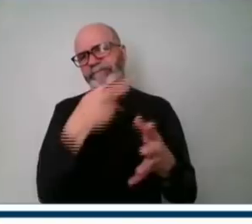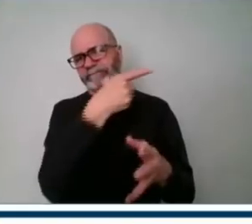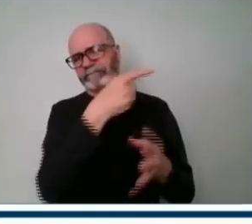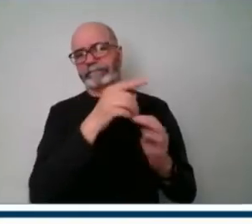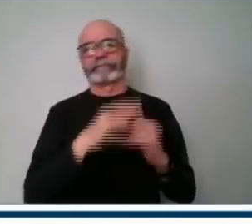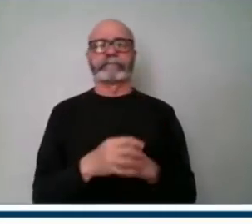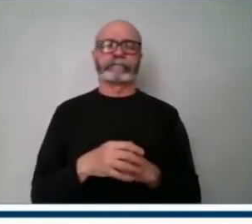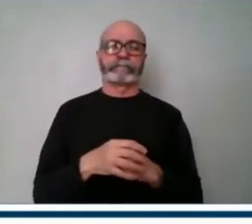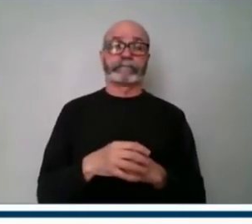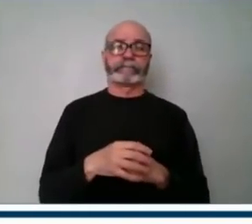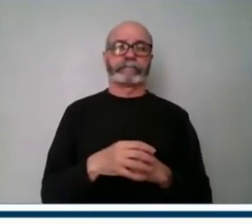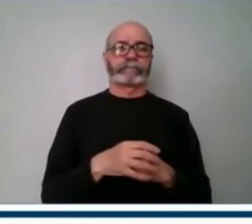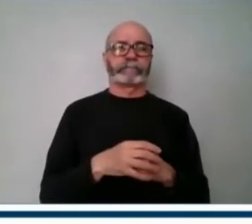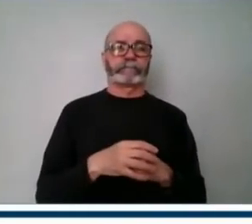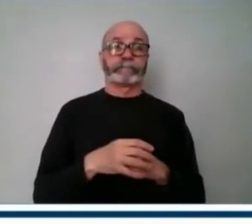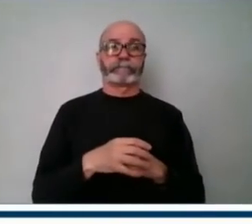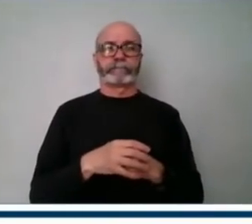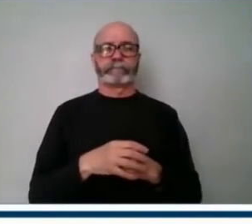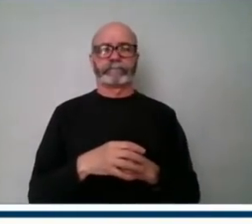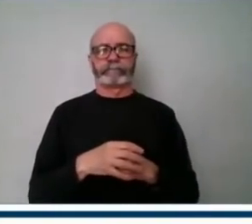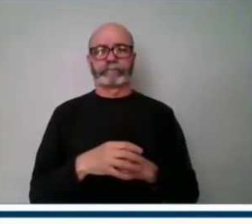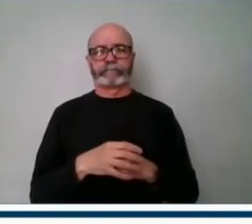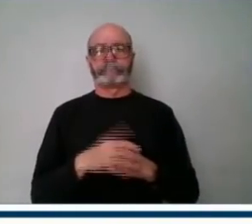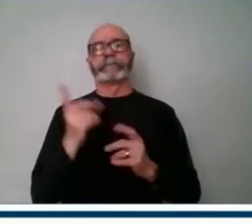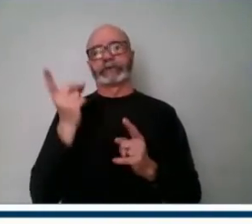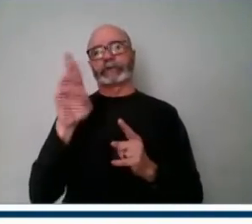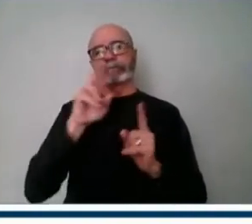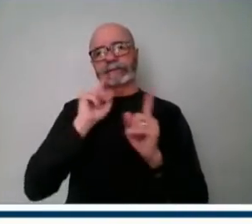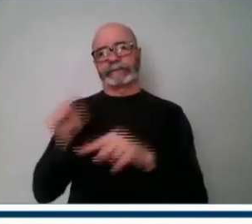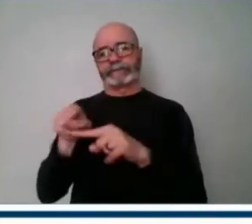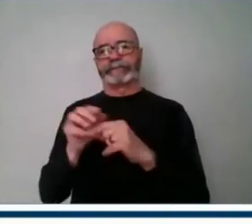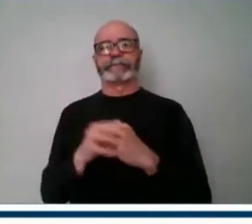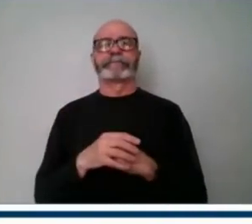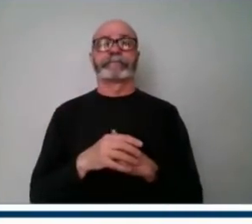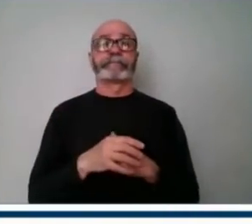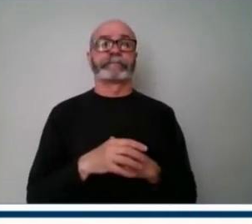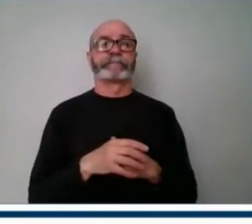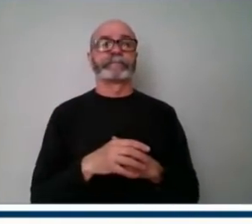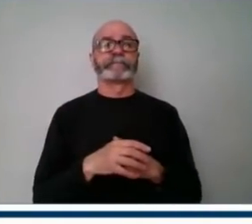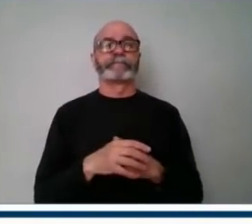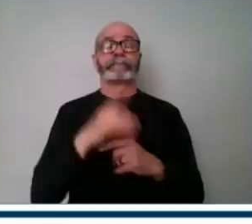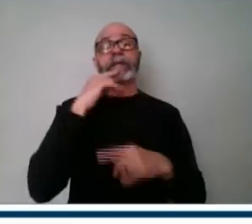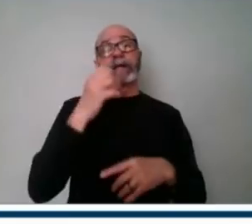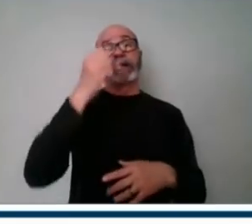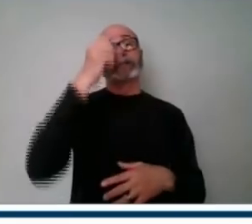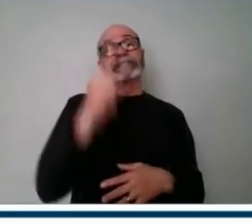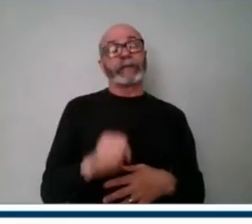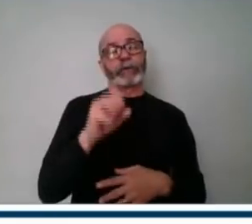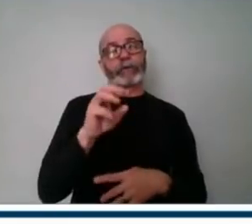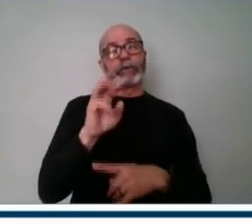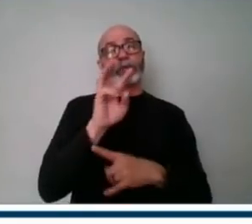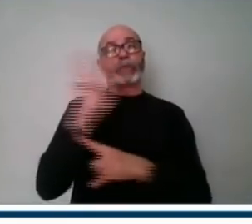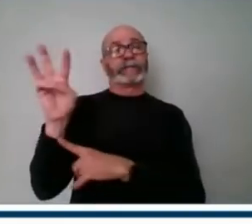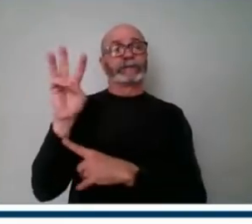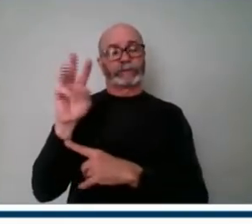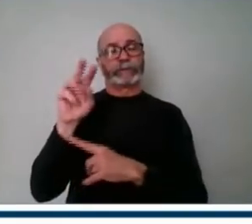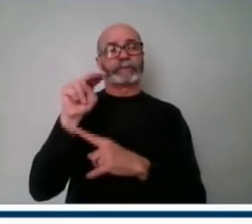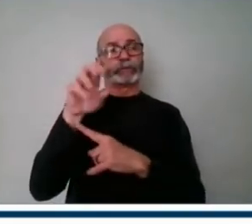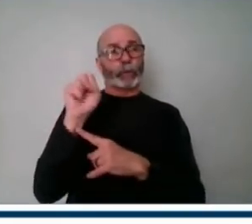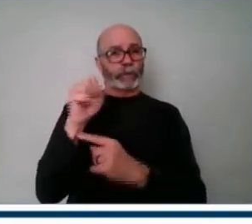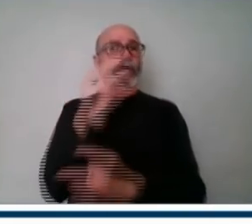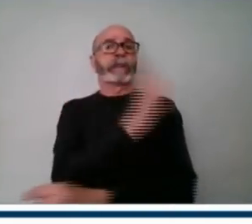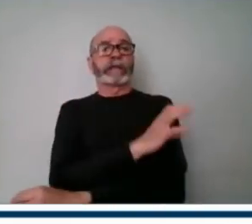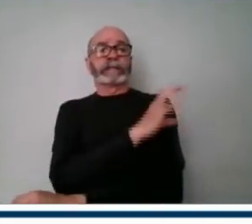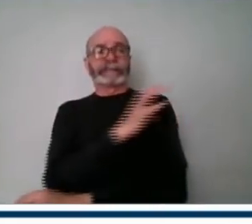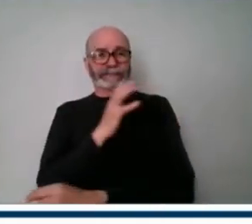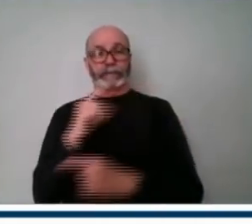But we knew there was one clinic in sort of southwest Nova Scotia that only had 23% capacity as of yesterday. So that's